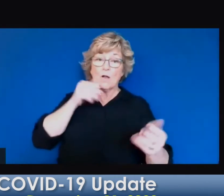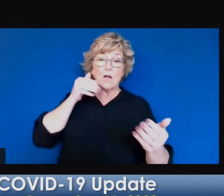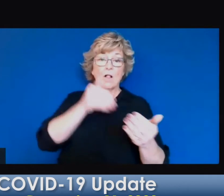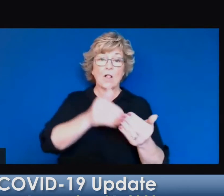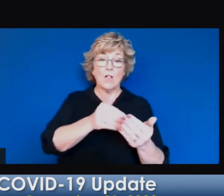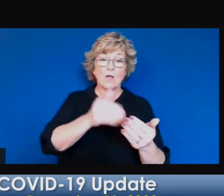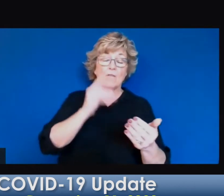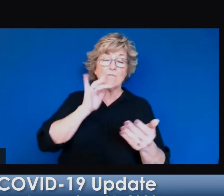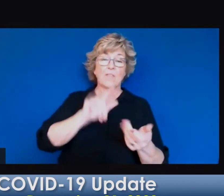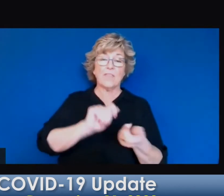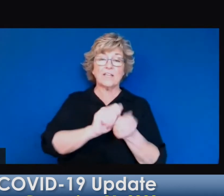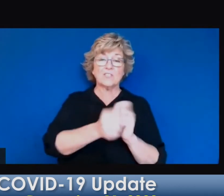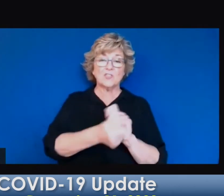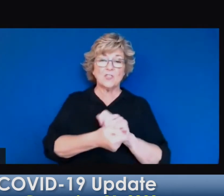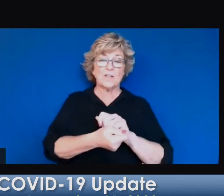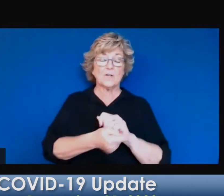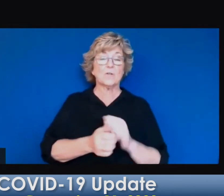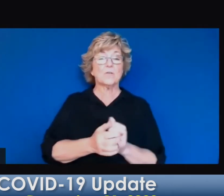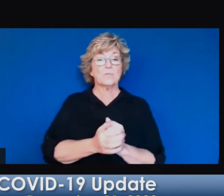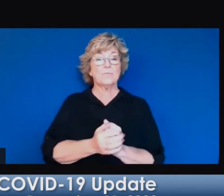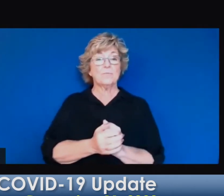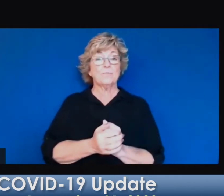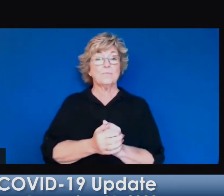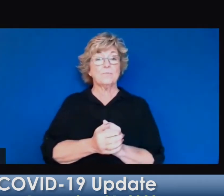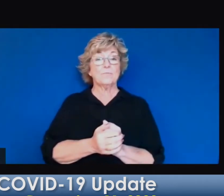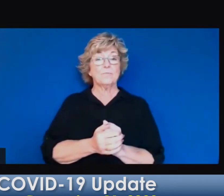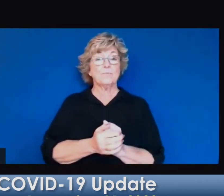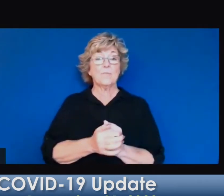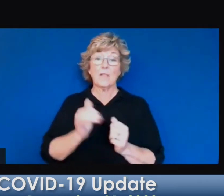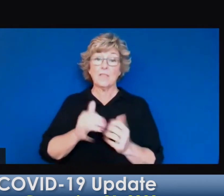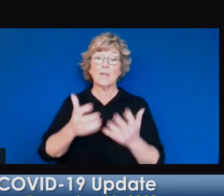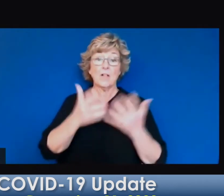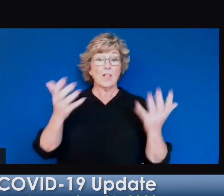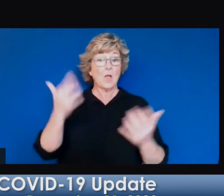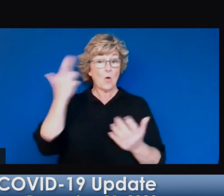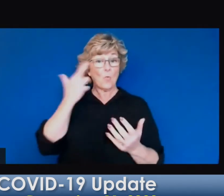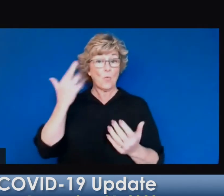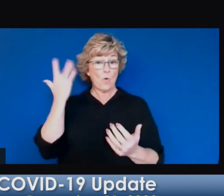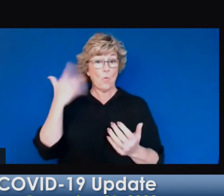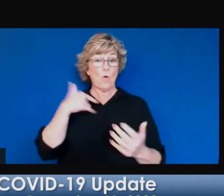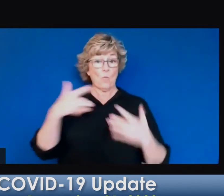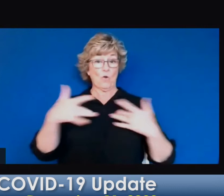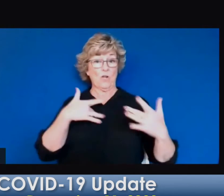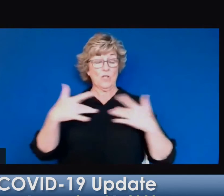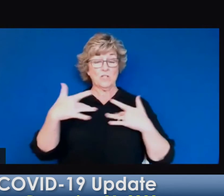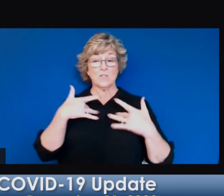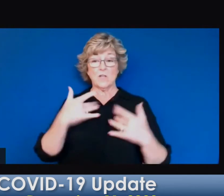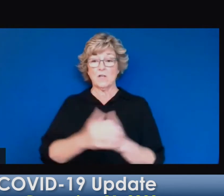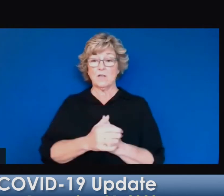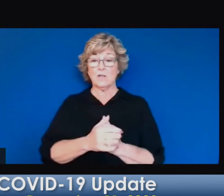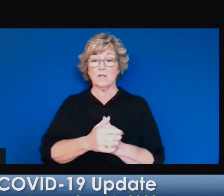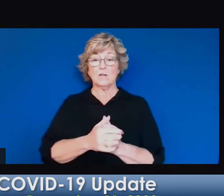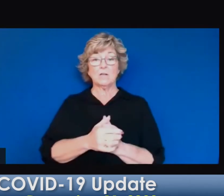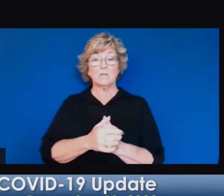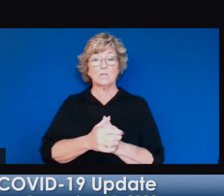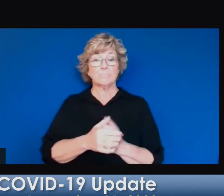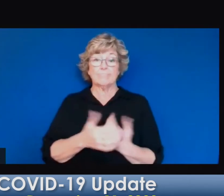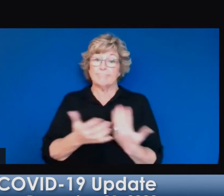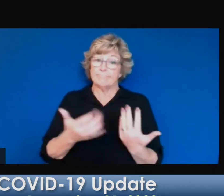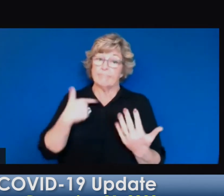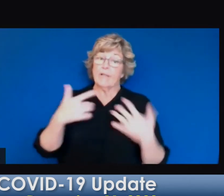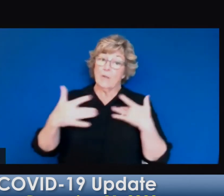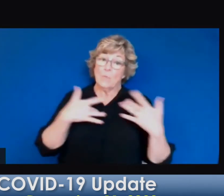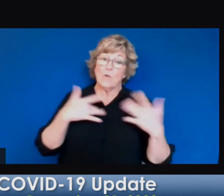specific mutation. And there's a lot of reasons why we're concerned. A bit I've already addressed, but frankly, we're